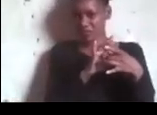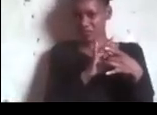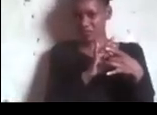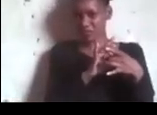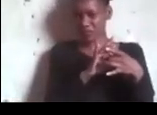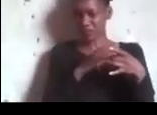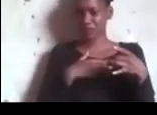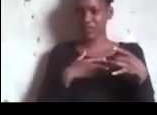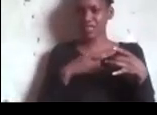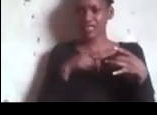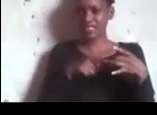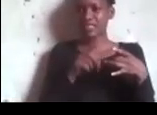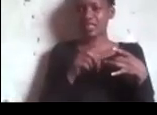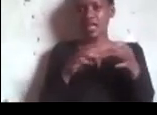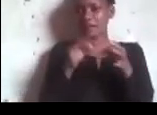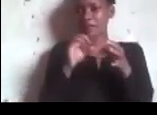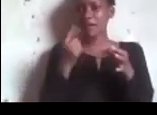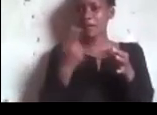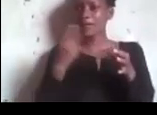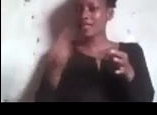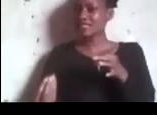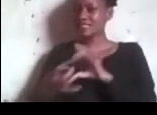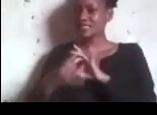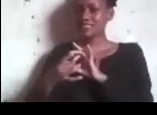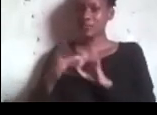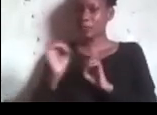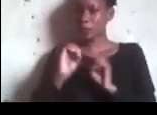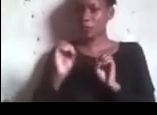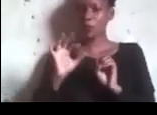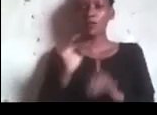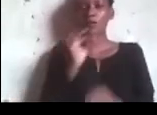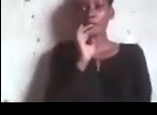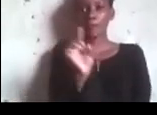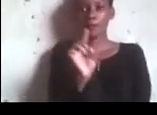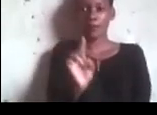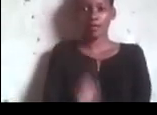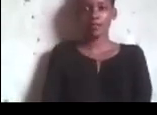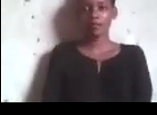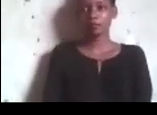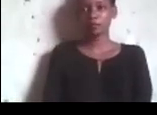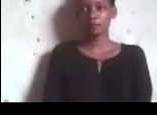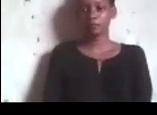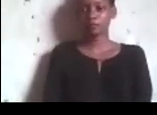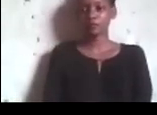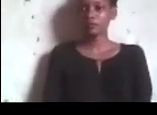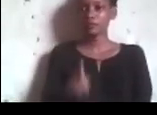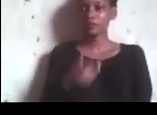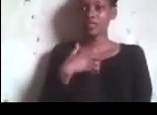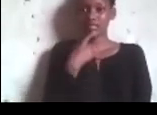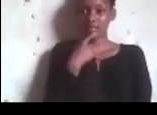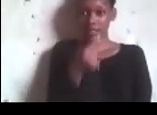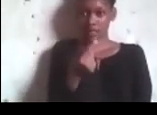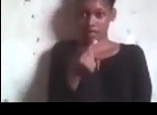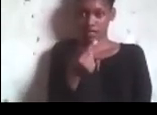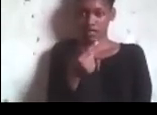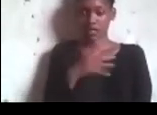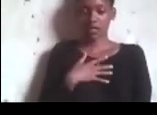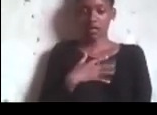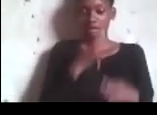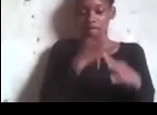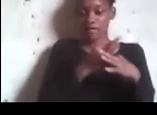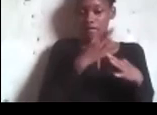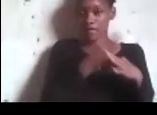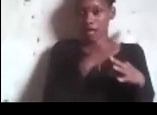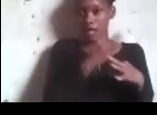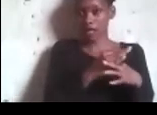child. So what do I mean with regard to this? We'll see, it says the father